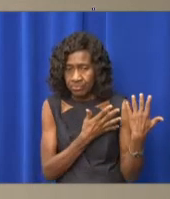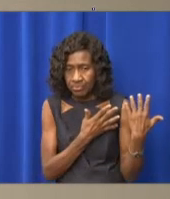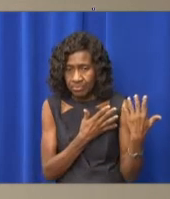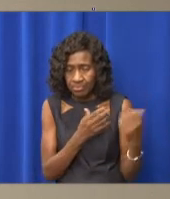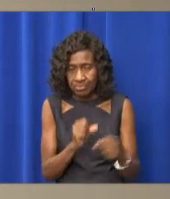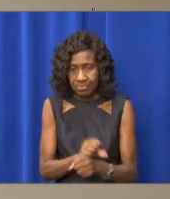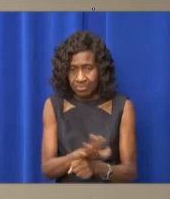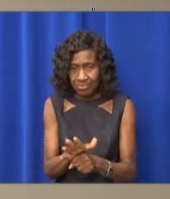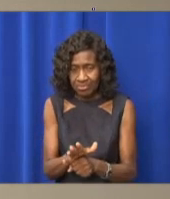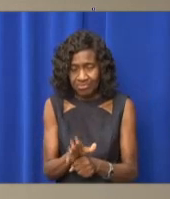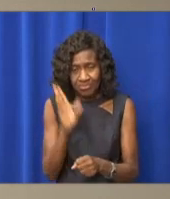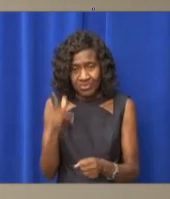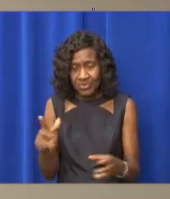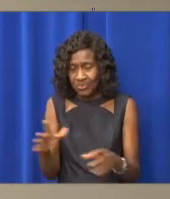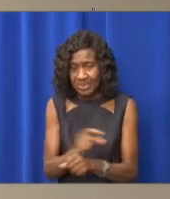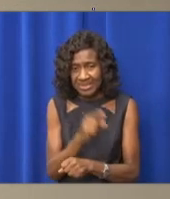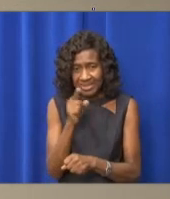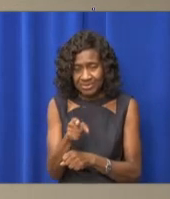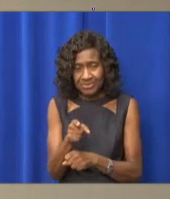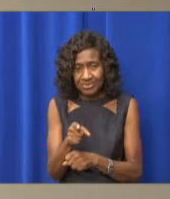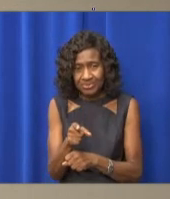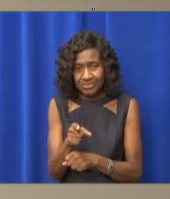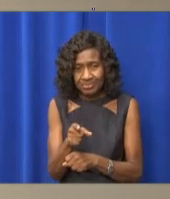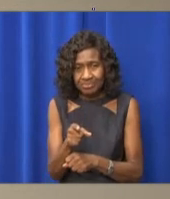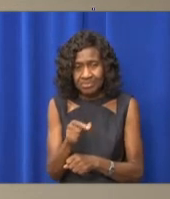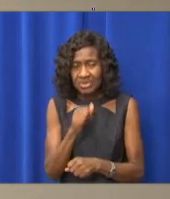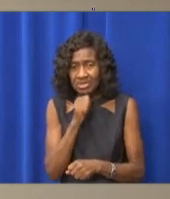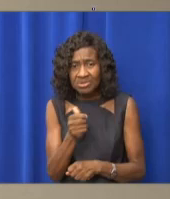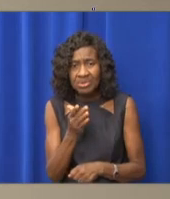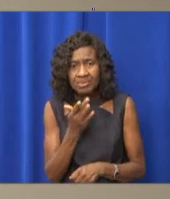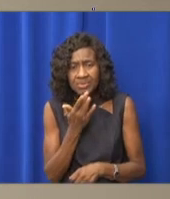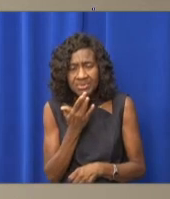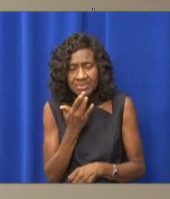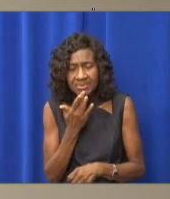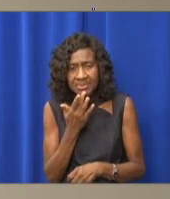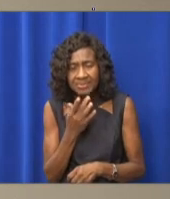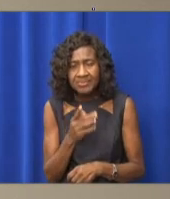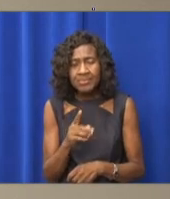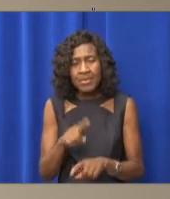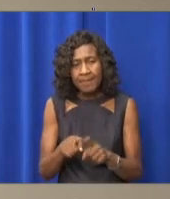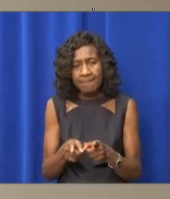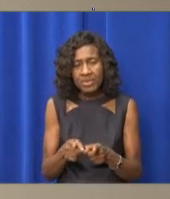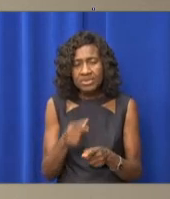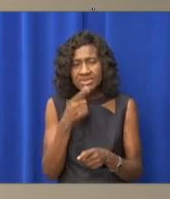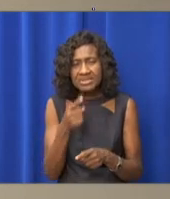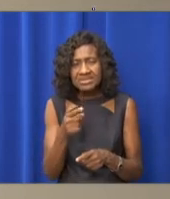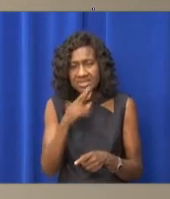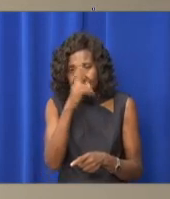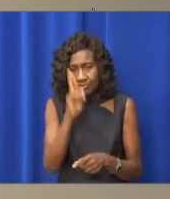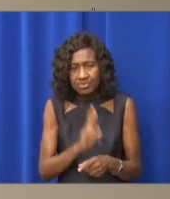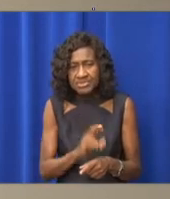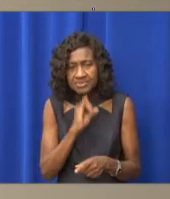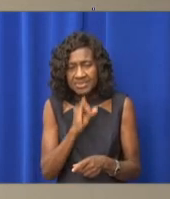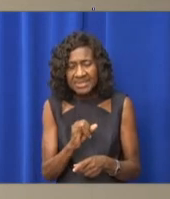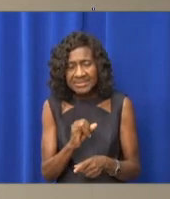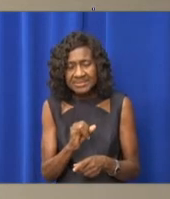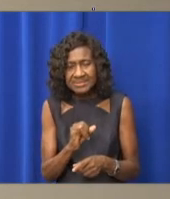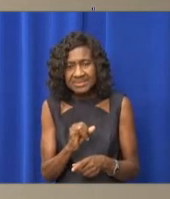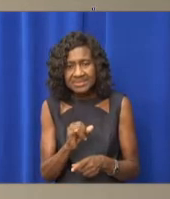you that. And I believe respect is due, And we have to trust the duly